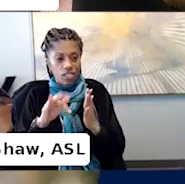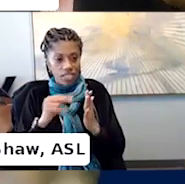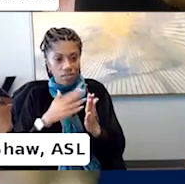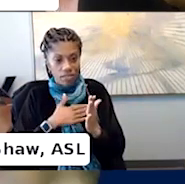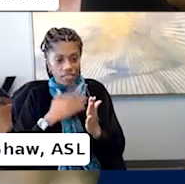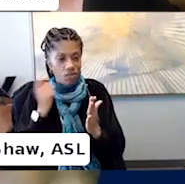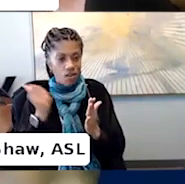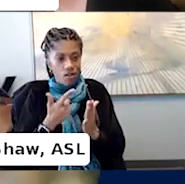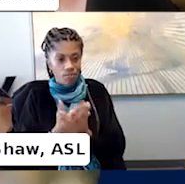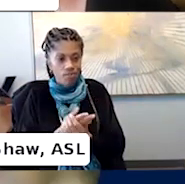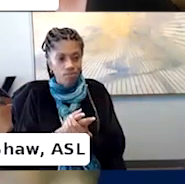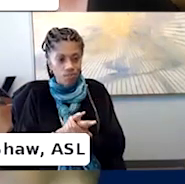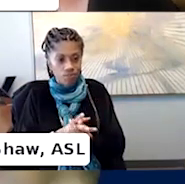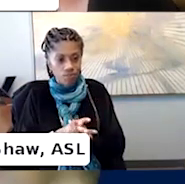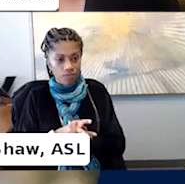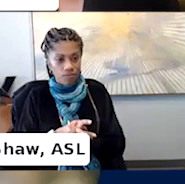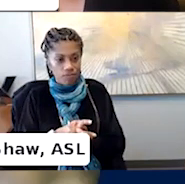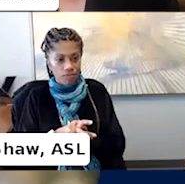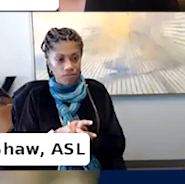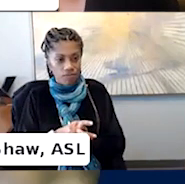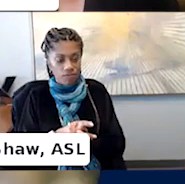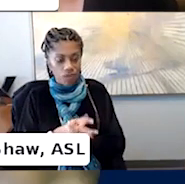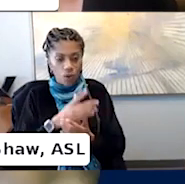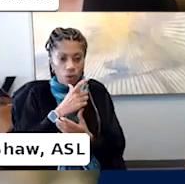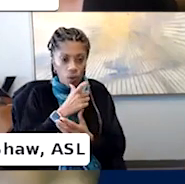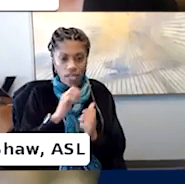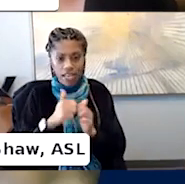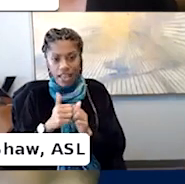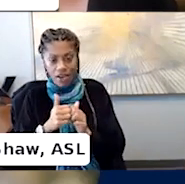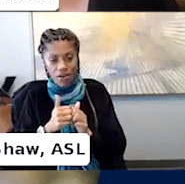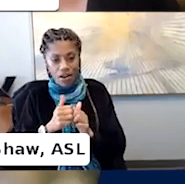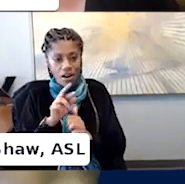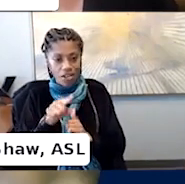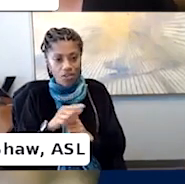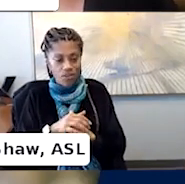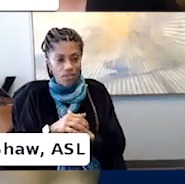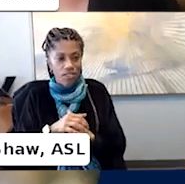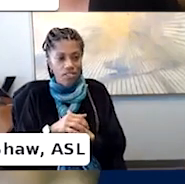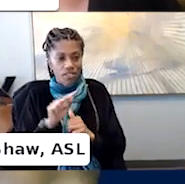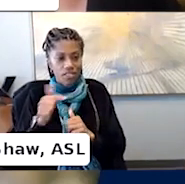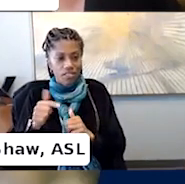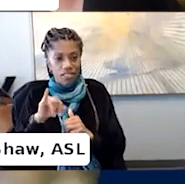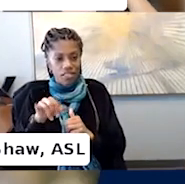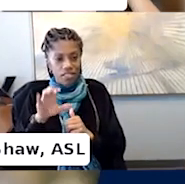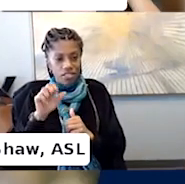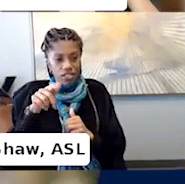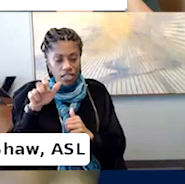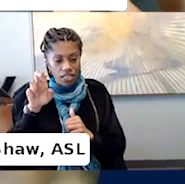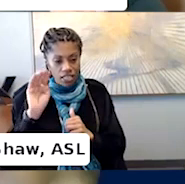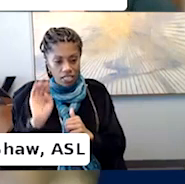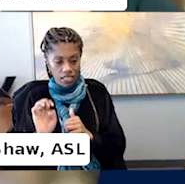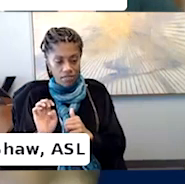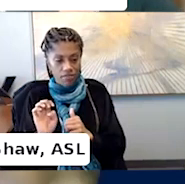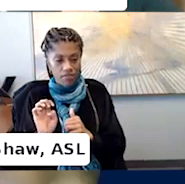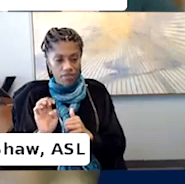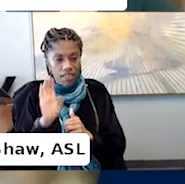for everyone. The who are you and how are you in 2 words. So Jacqueline, I'm going to pass it to you. Thanks, Emily. Sure.